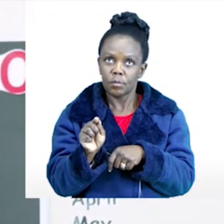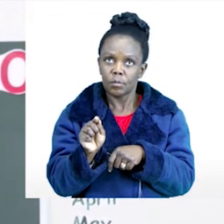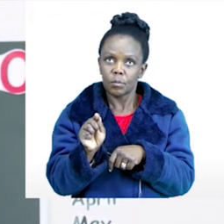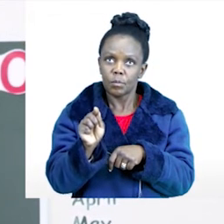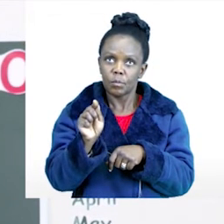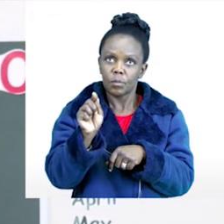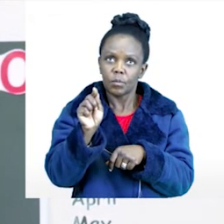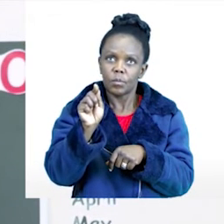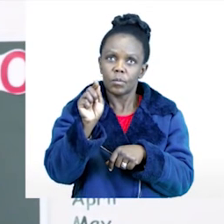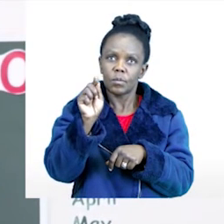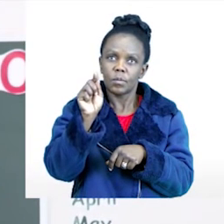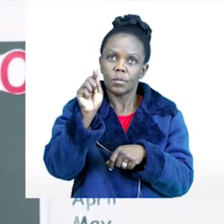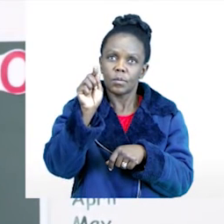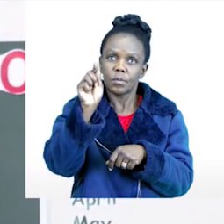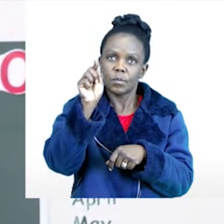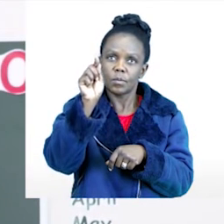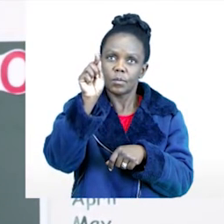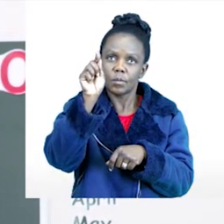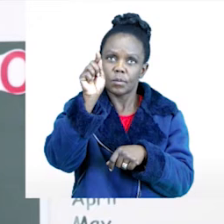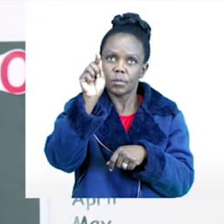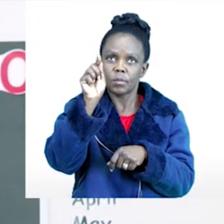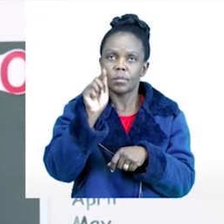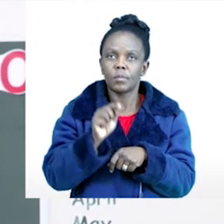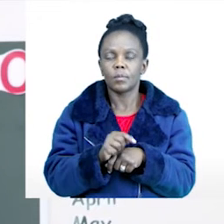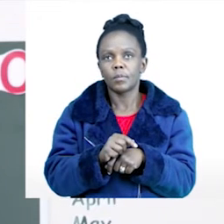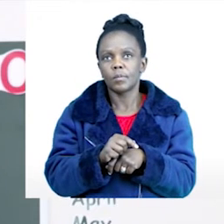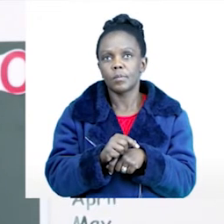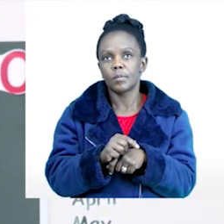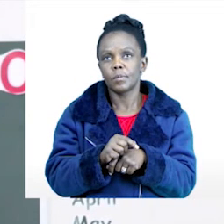from up, down, going up.